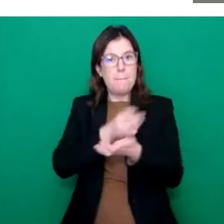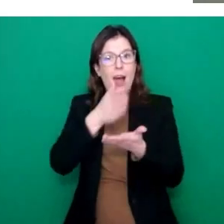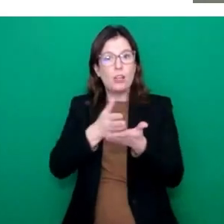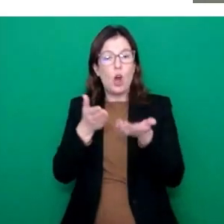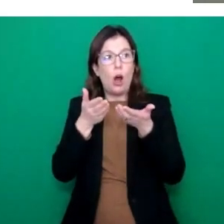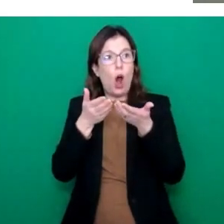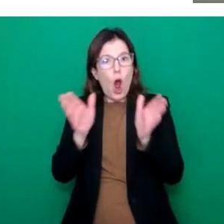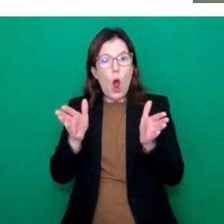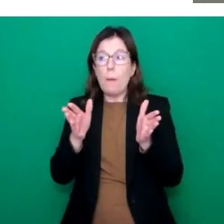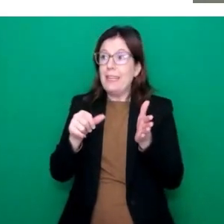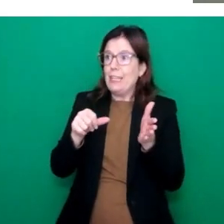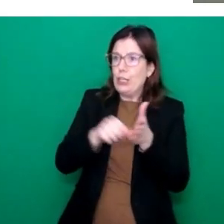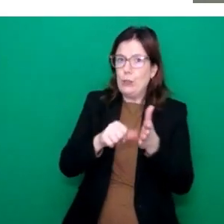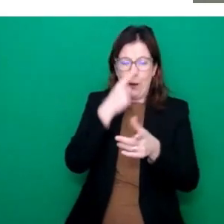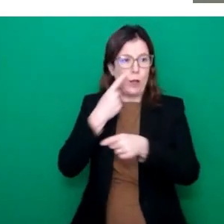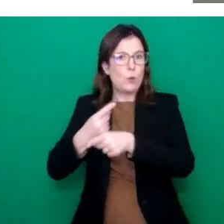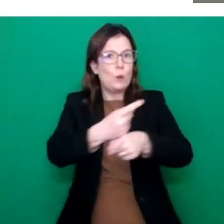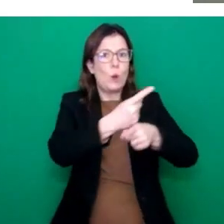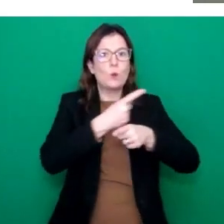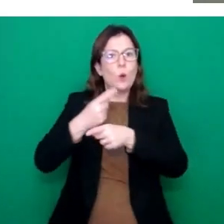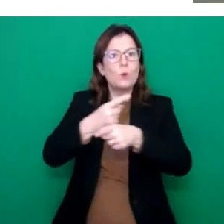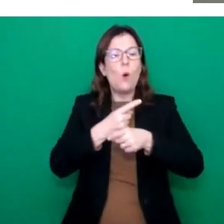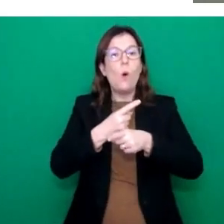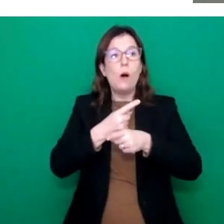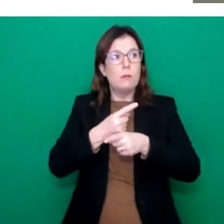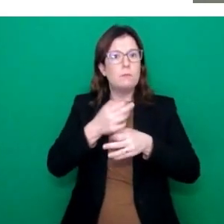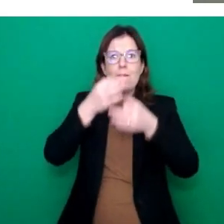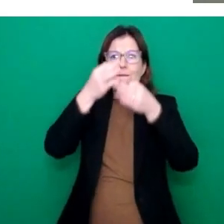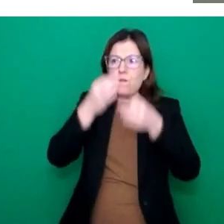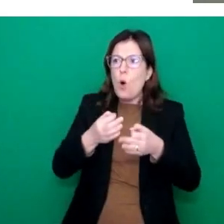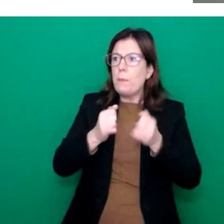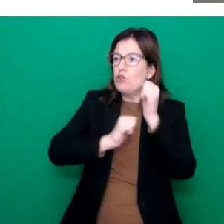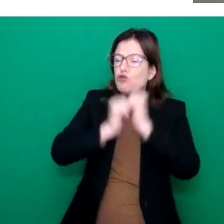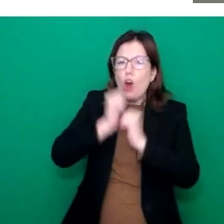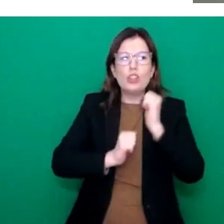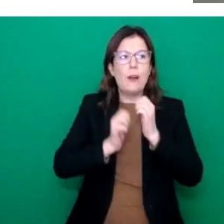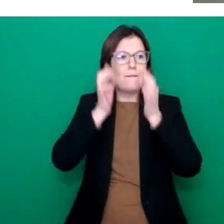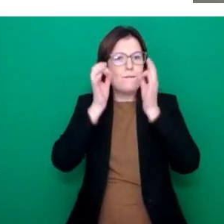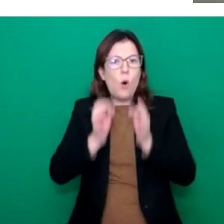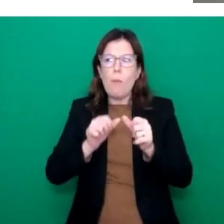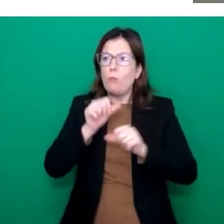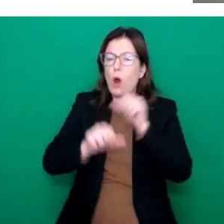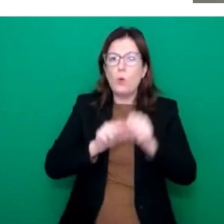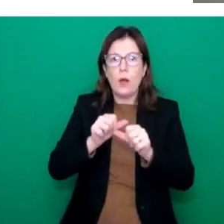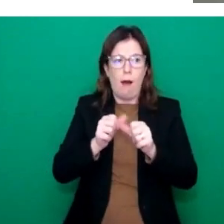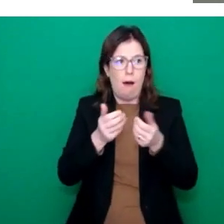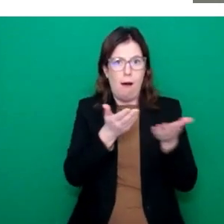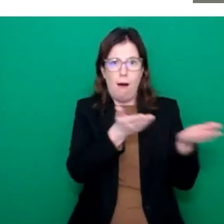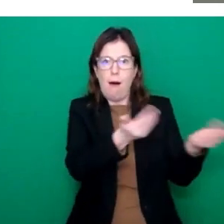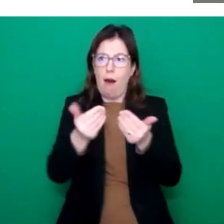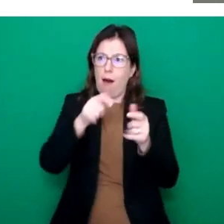discuss issues and to have formal structures and processes in place for candidates from diverse